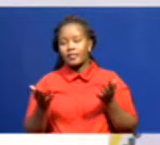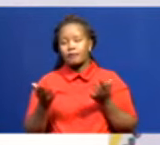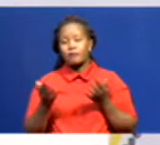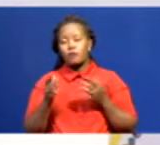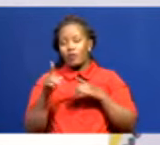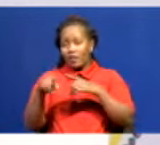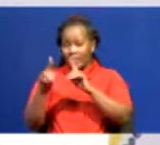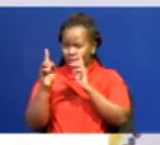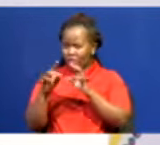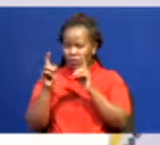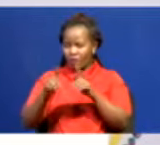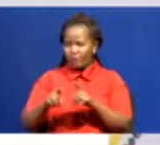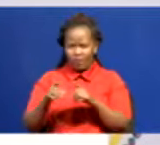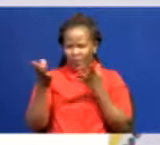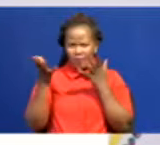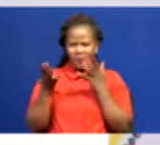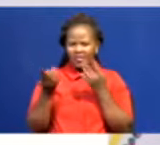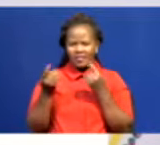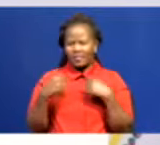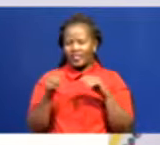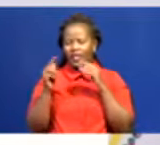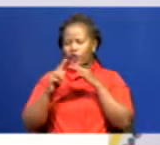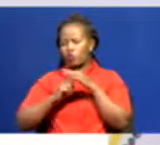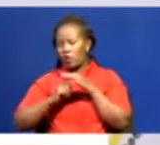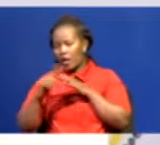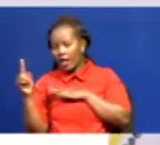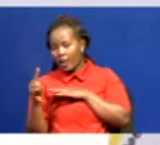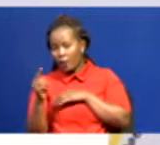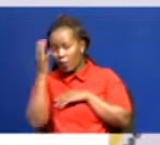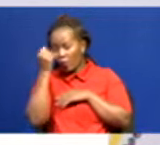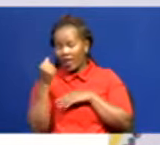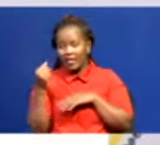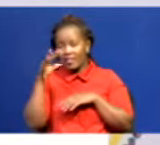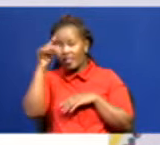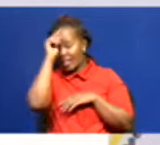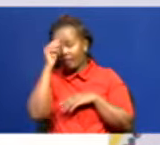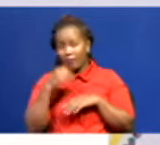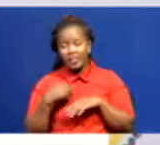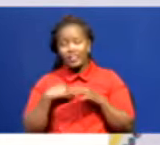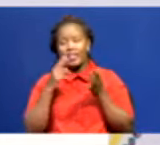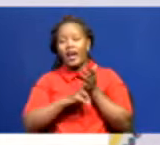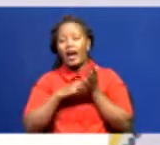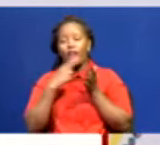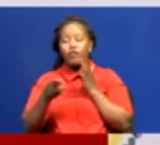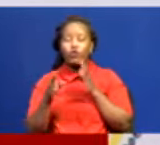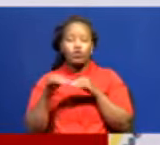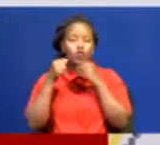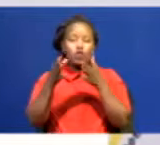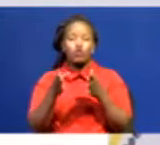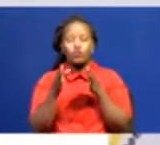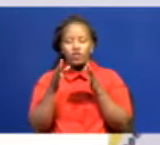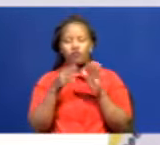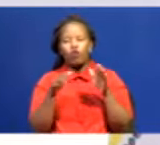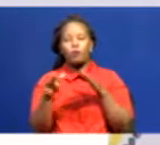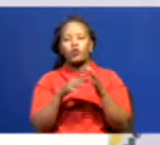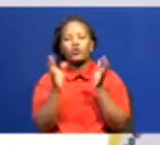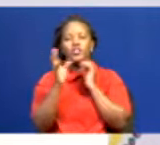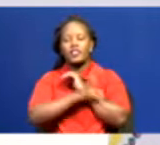they must not run away because we have failed to provide opportunity at home.